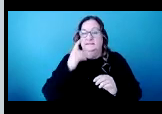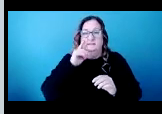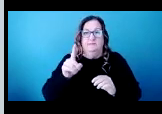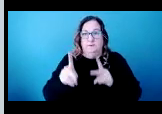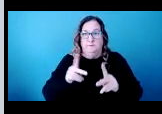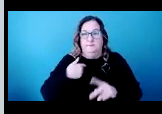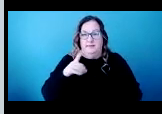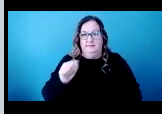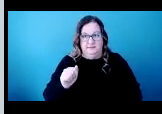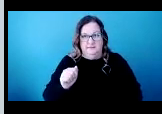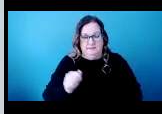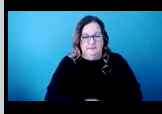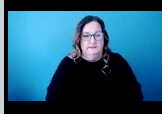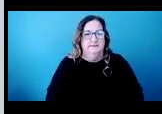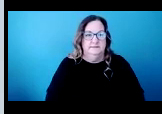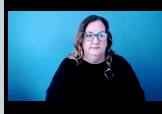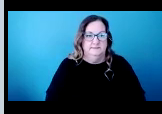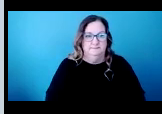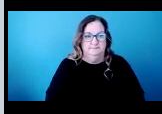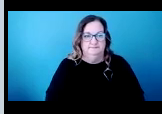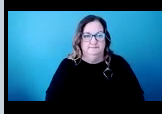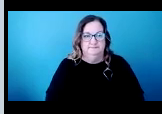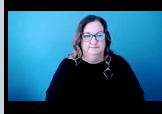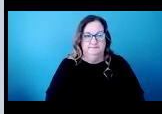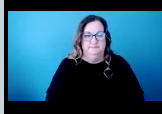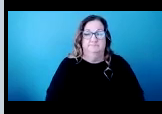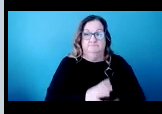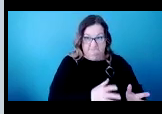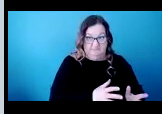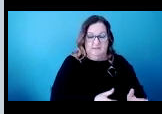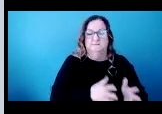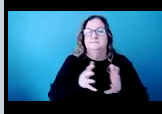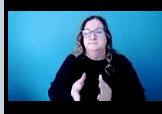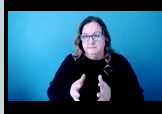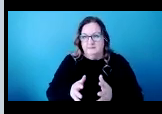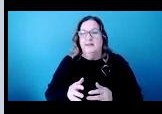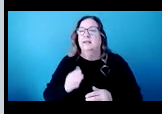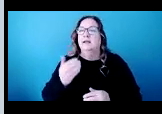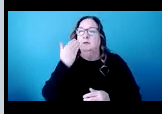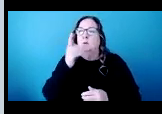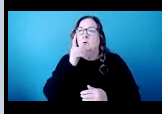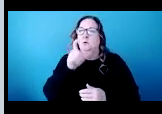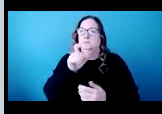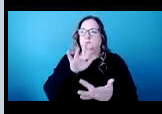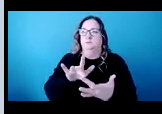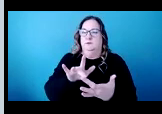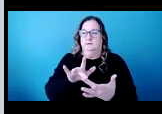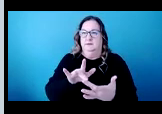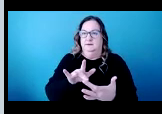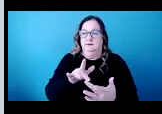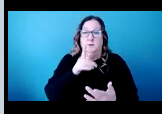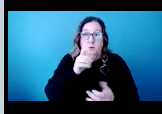Just to name a few. And then number 2, obviously, is know who to talk to. So who can help you,